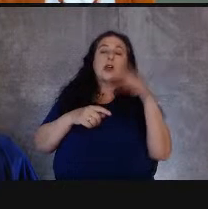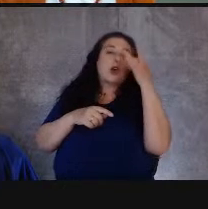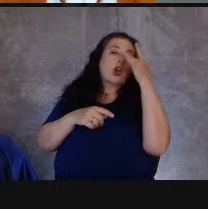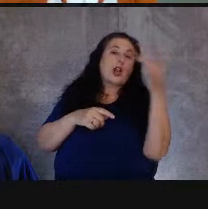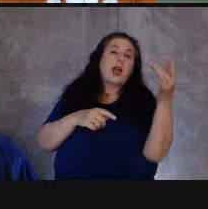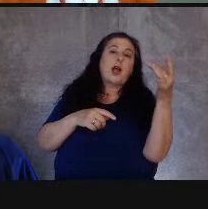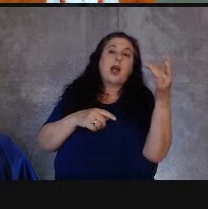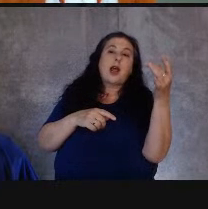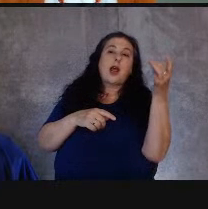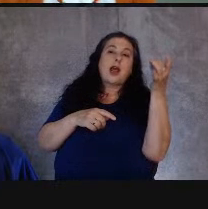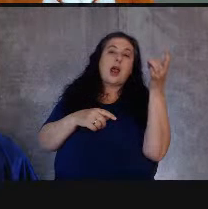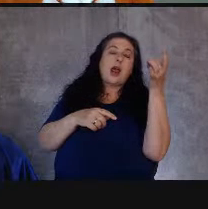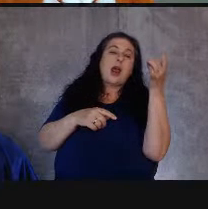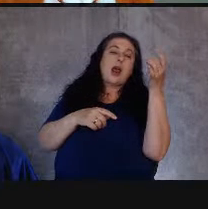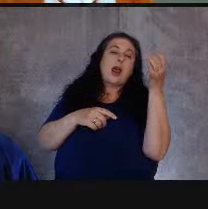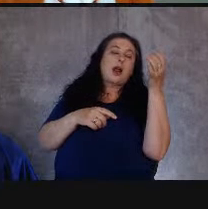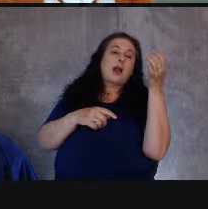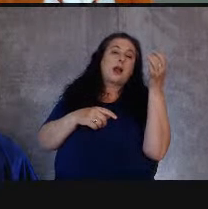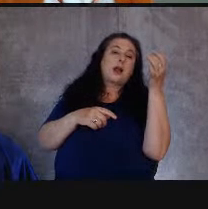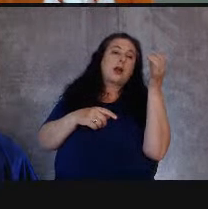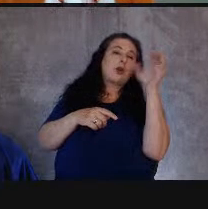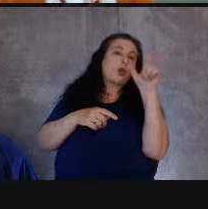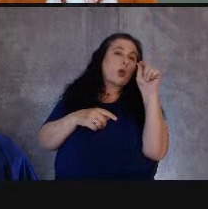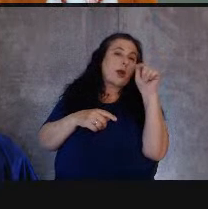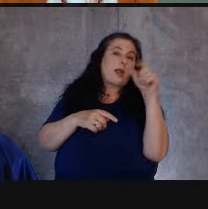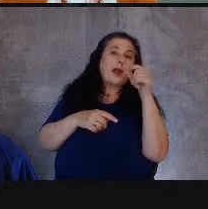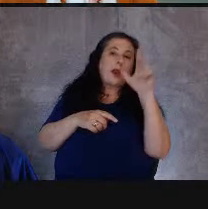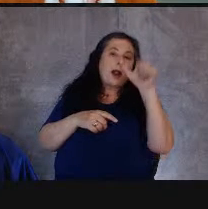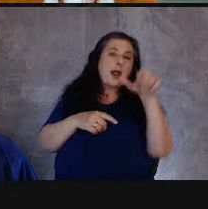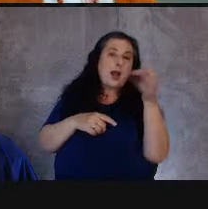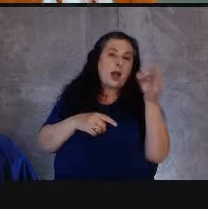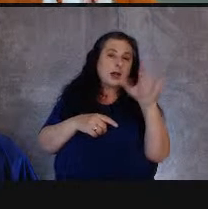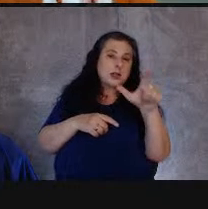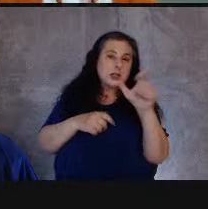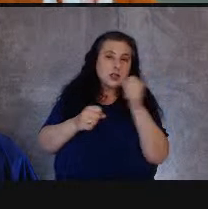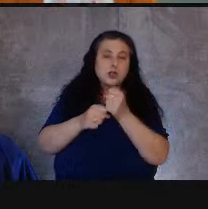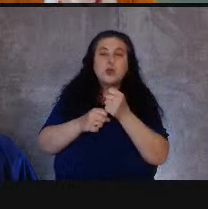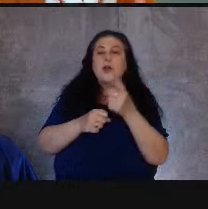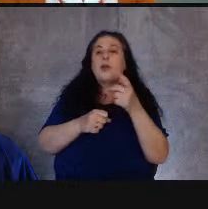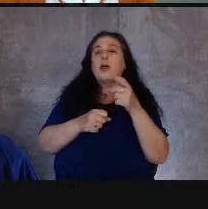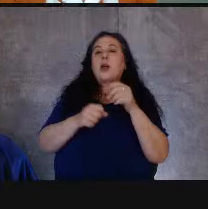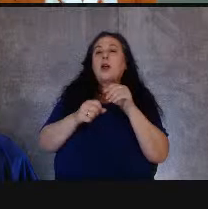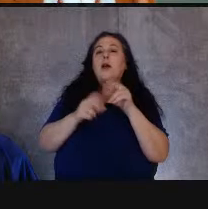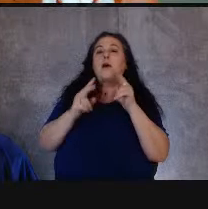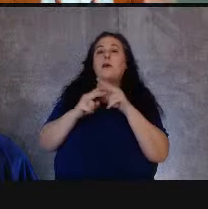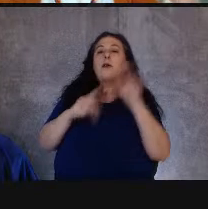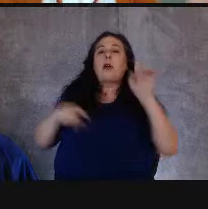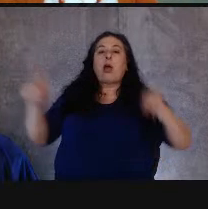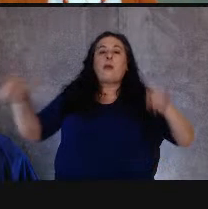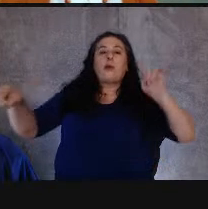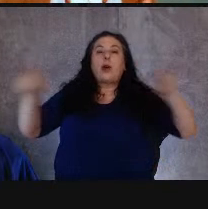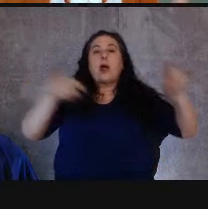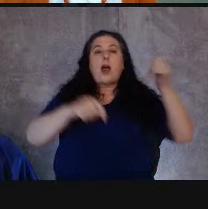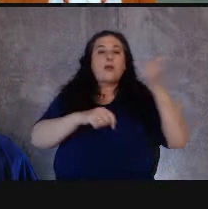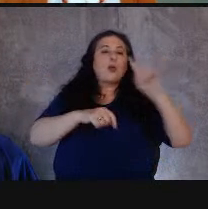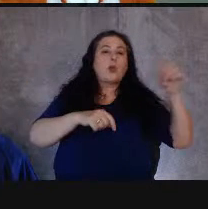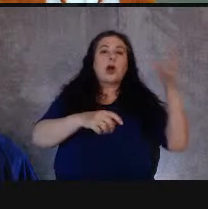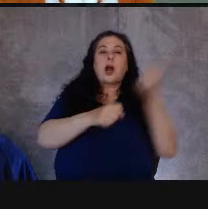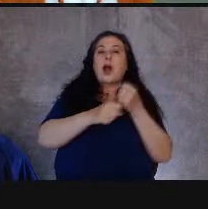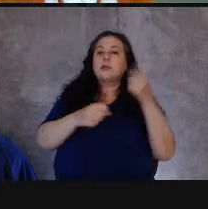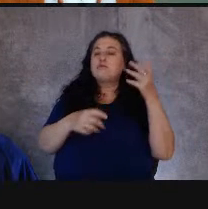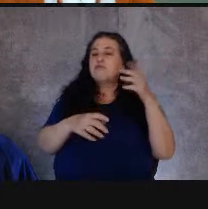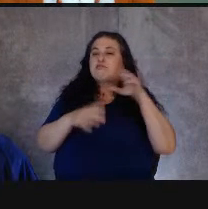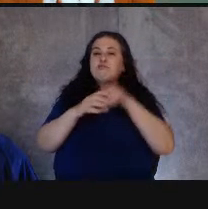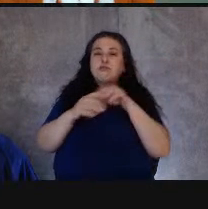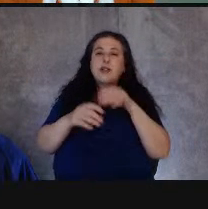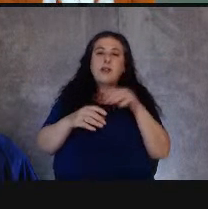These were very, very broad-based. They took place everywhere. Everybody got on board with